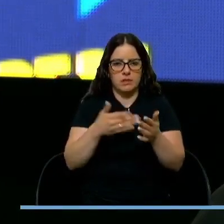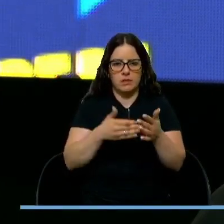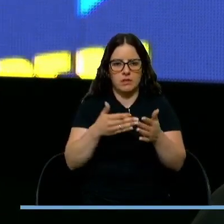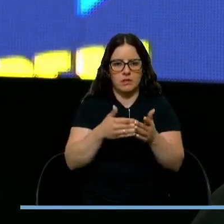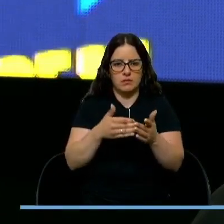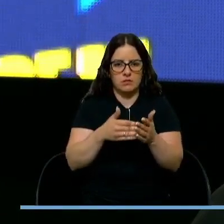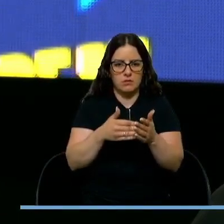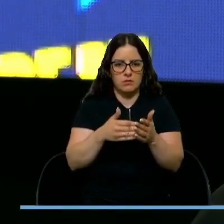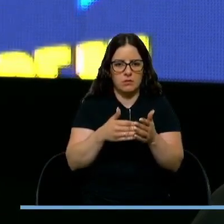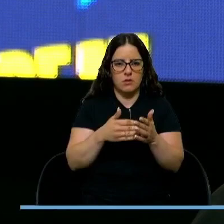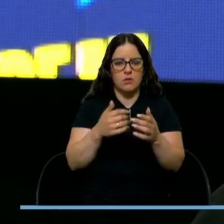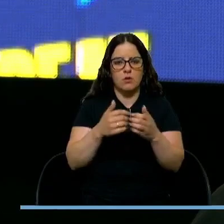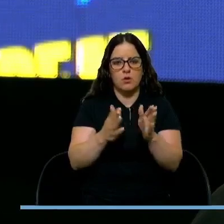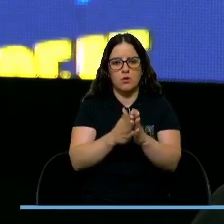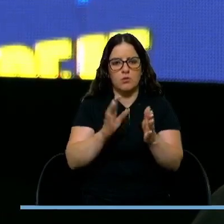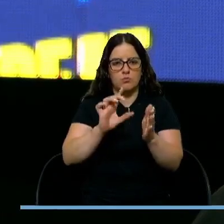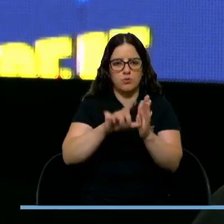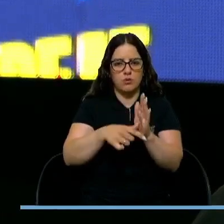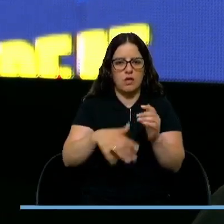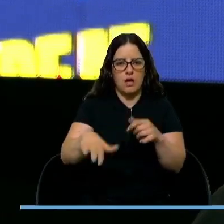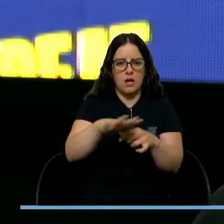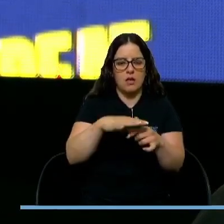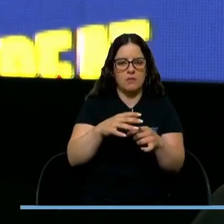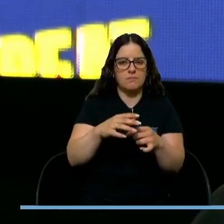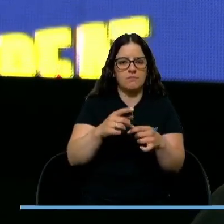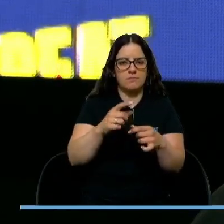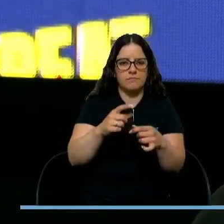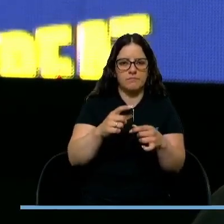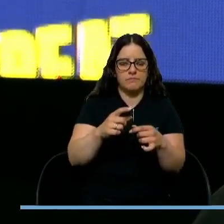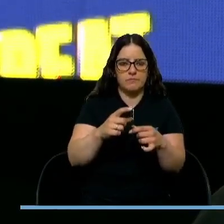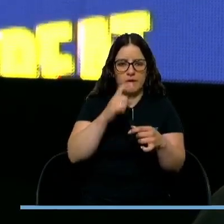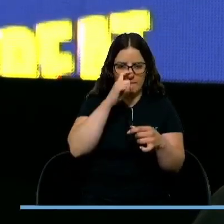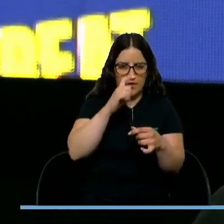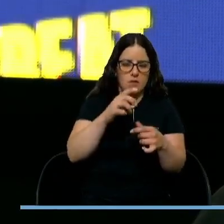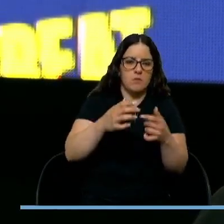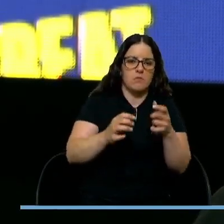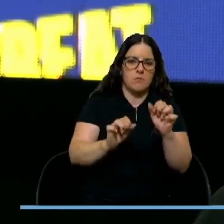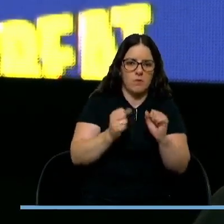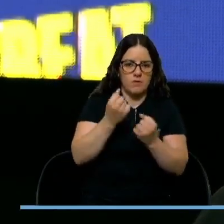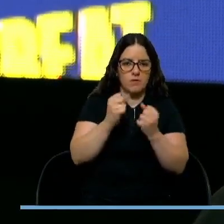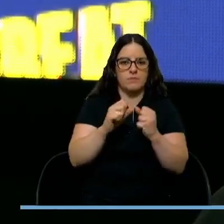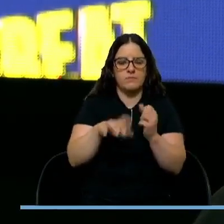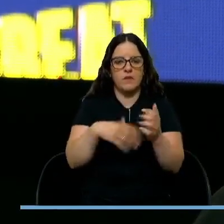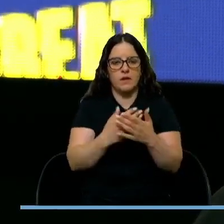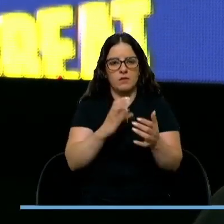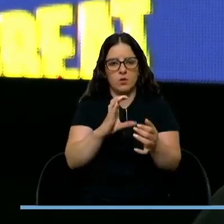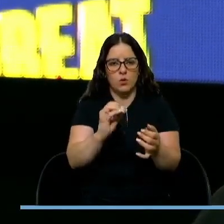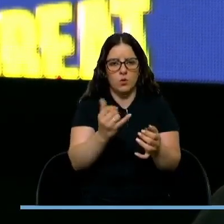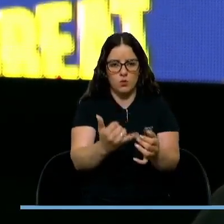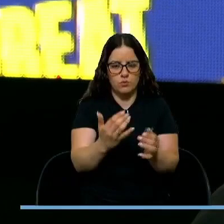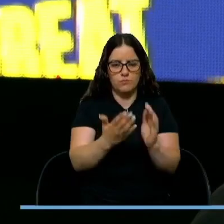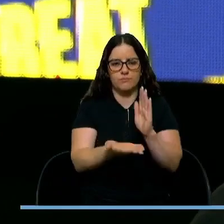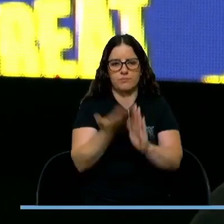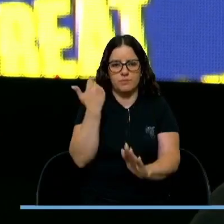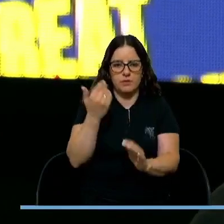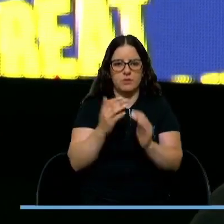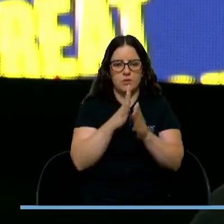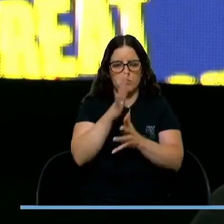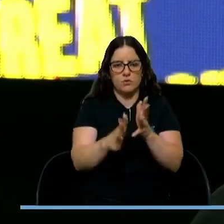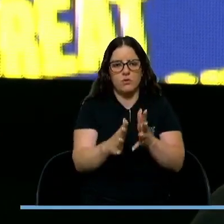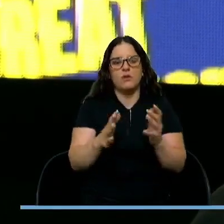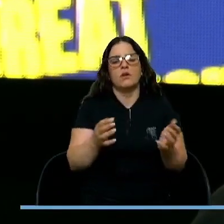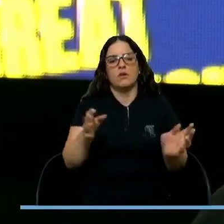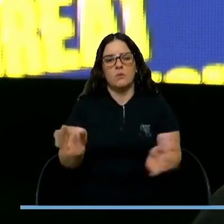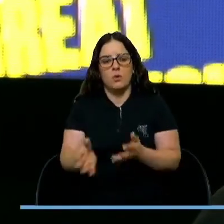via projects in a fixed, mobile, and cloud to decarbonate industries, to promote a